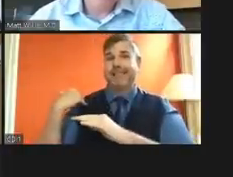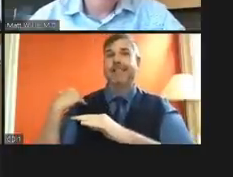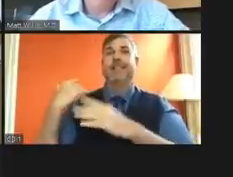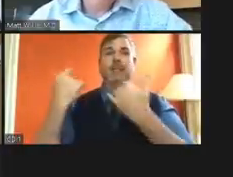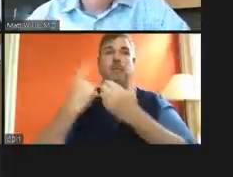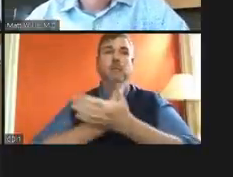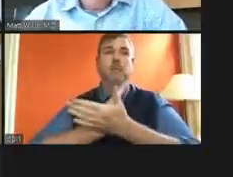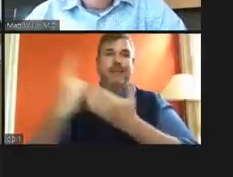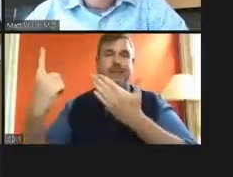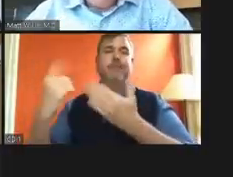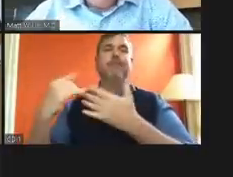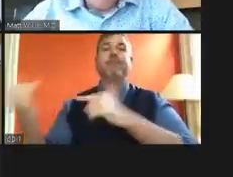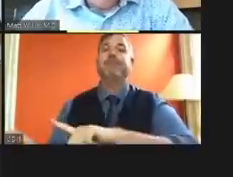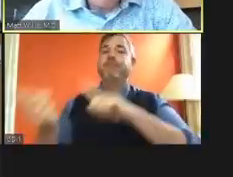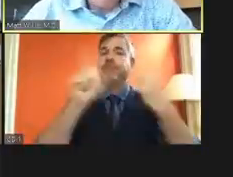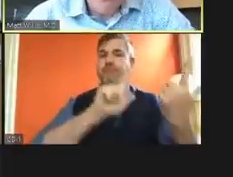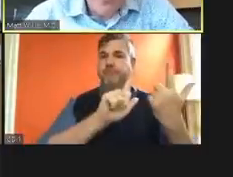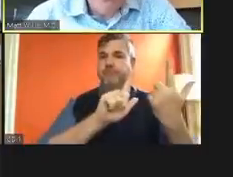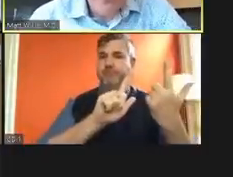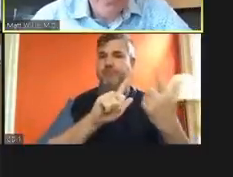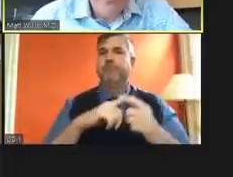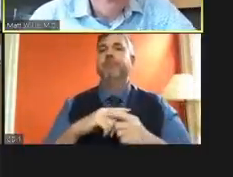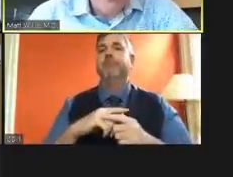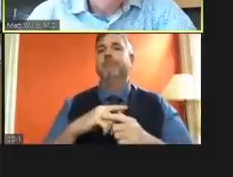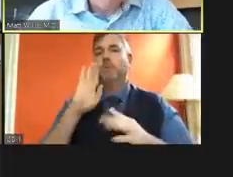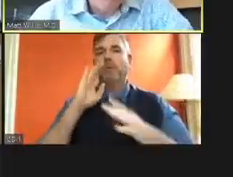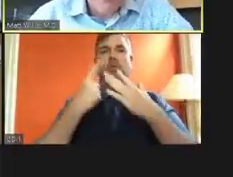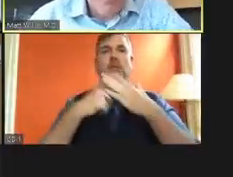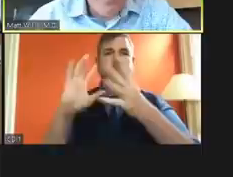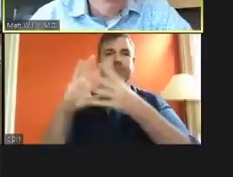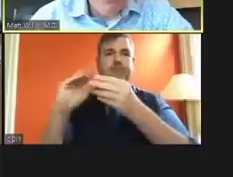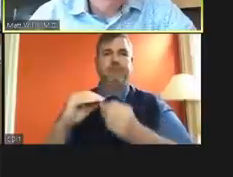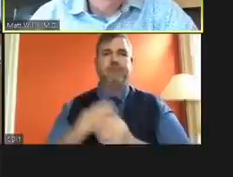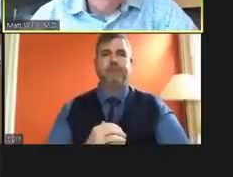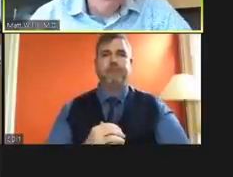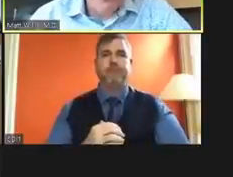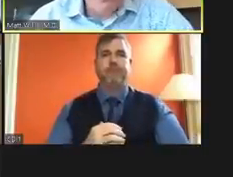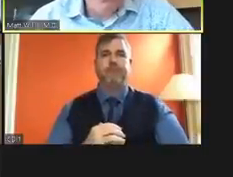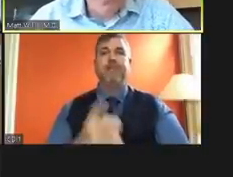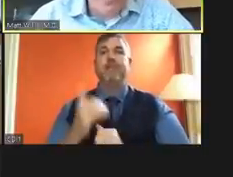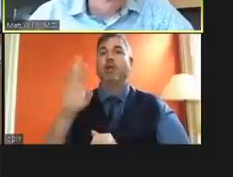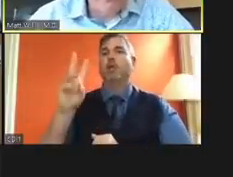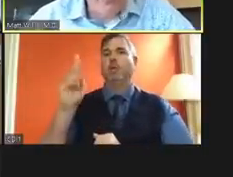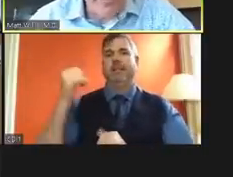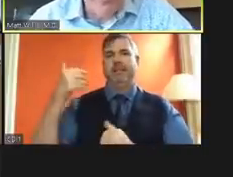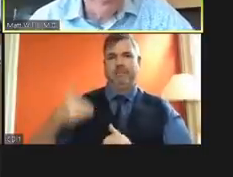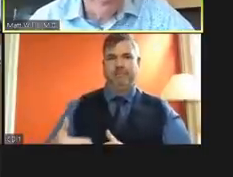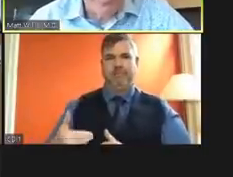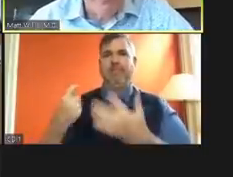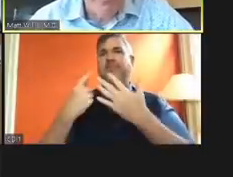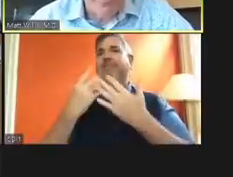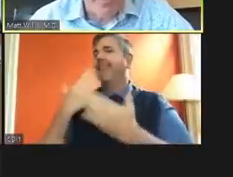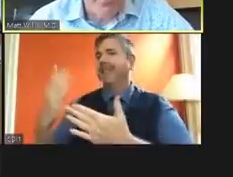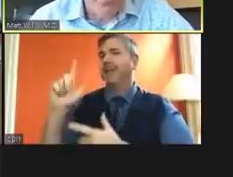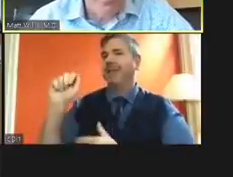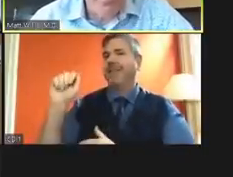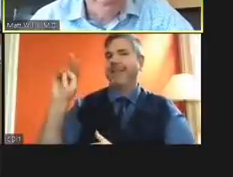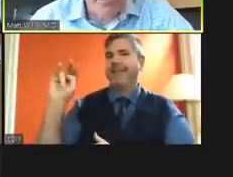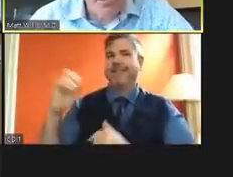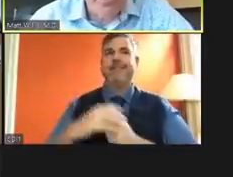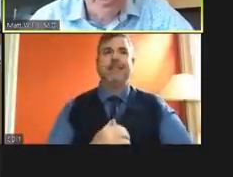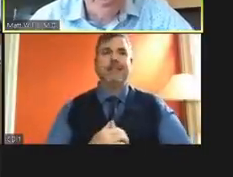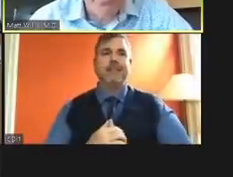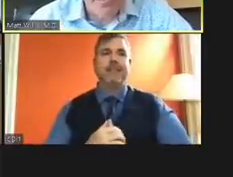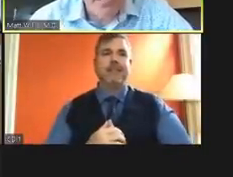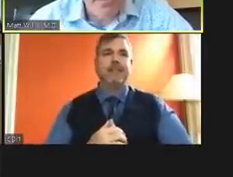Willis? Thank you, Lainey. Good afternoon, everyone. It's been an active week in our response